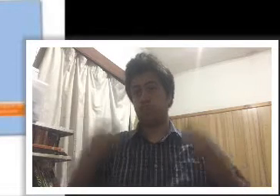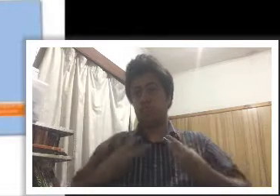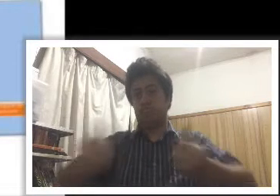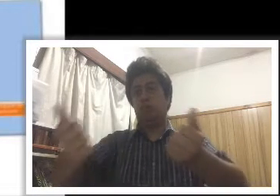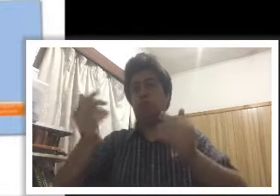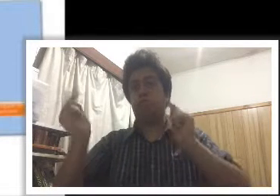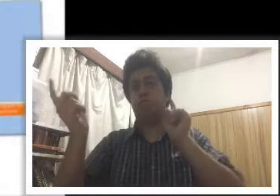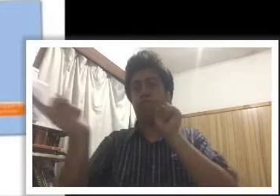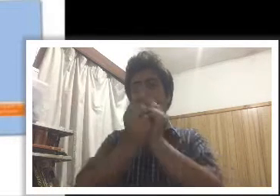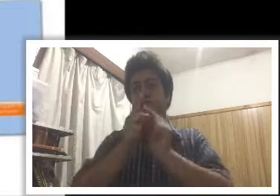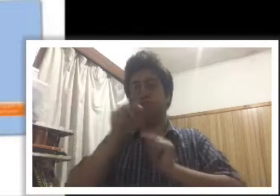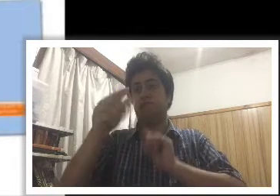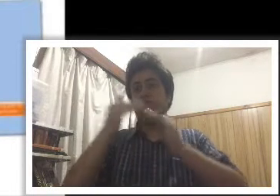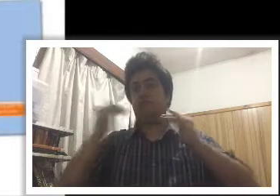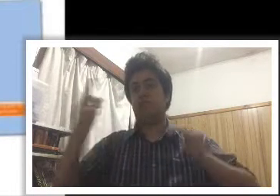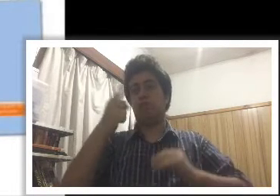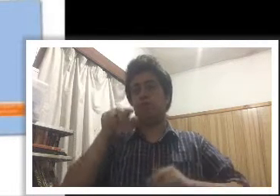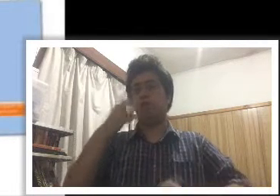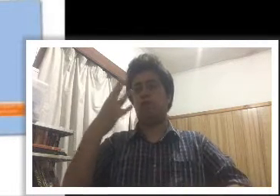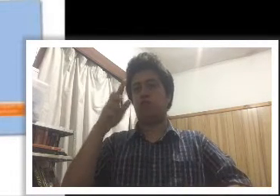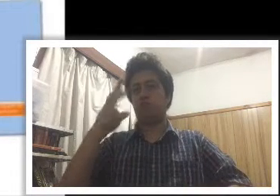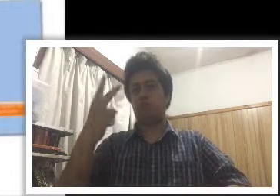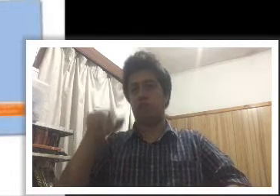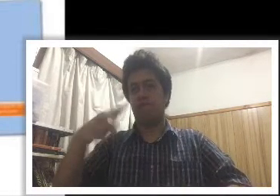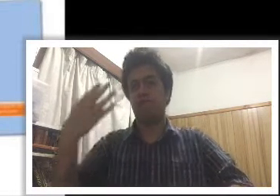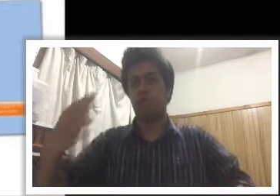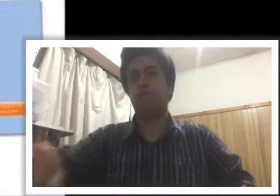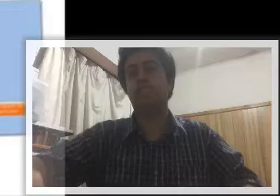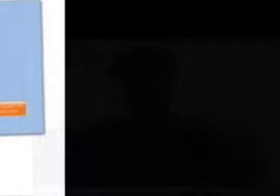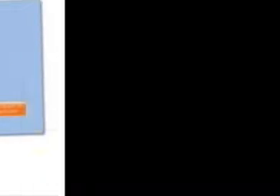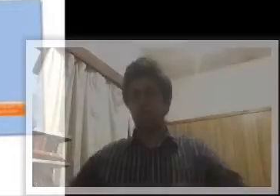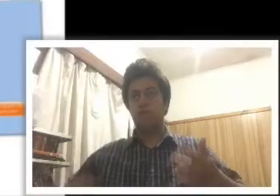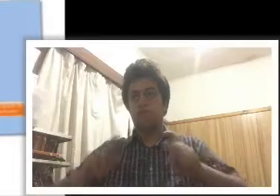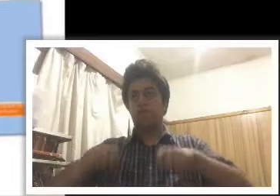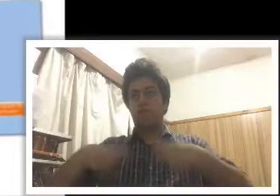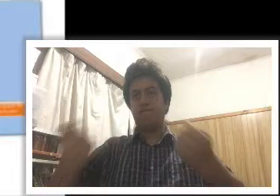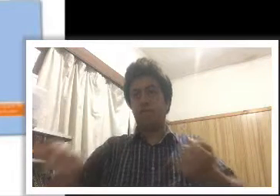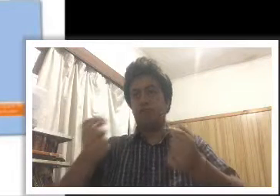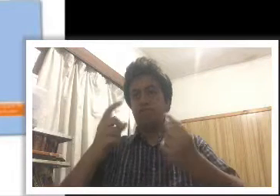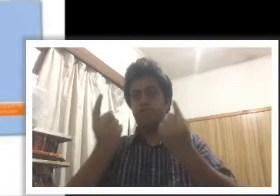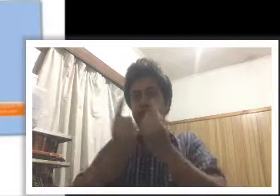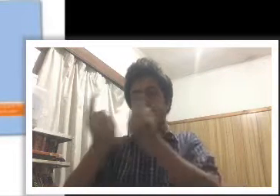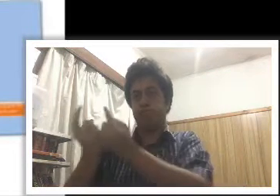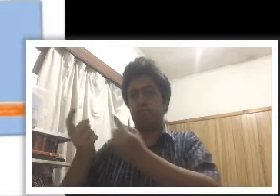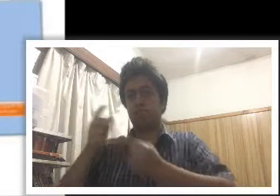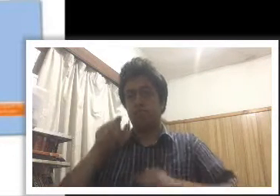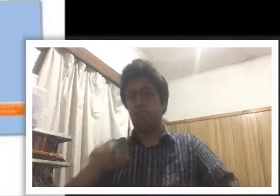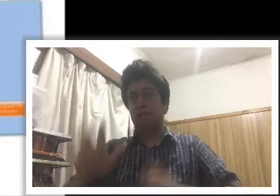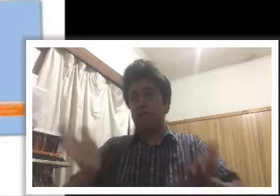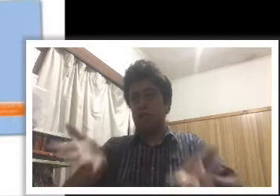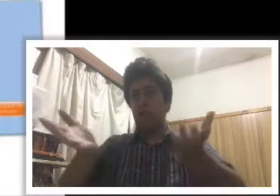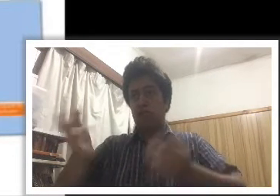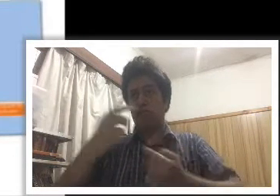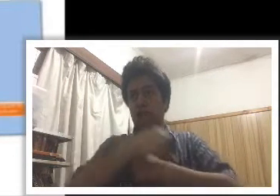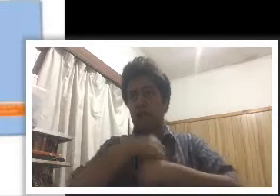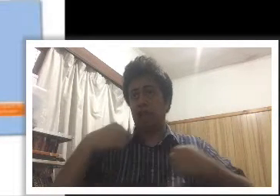there are 3 cross-curriculum priorities: sustainability, Asia, and Australia's engagement with